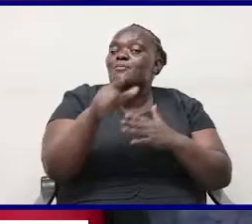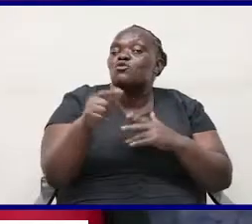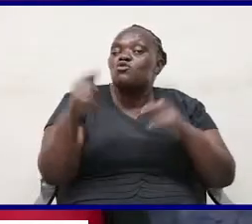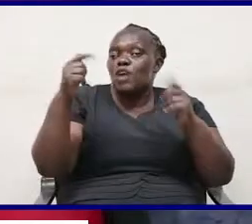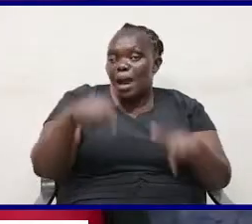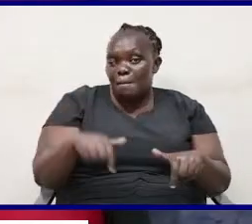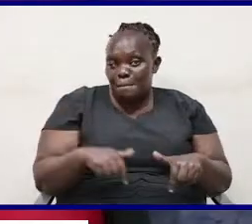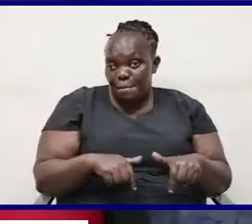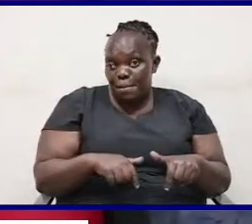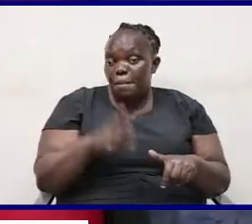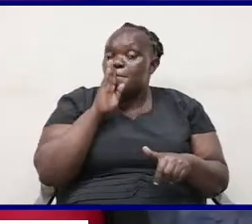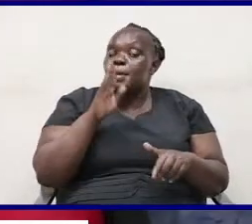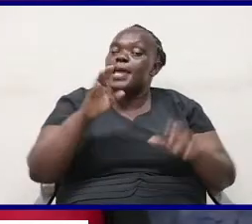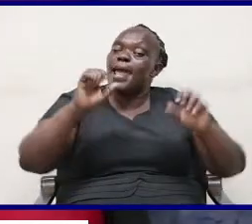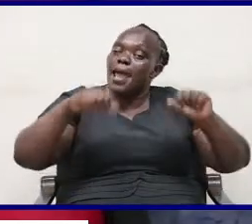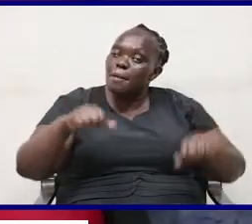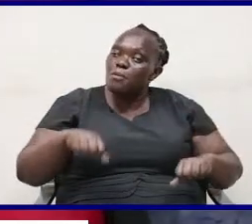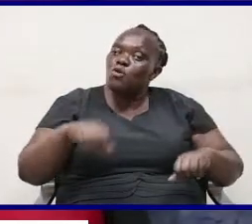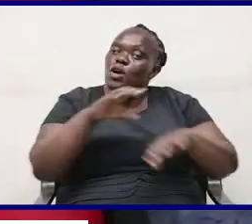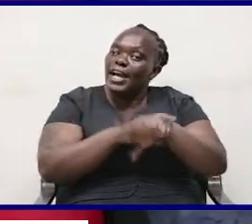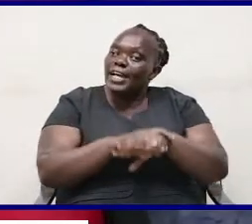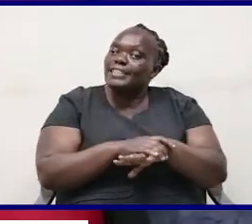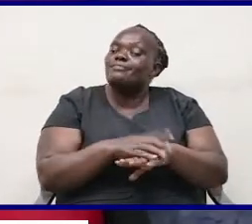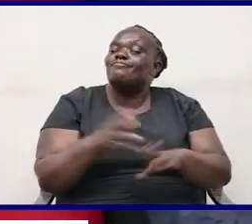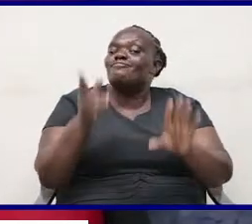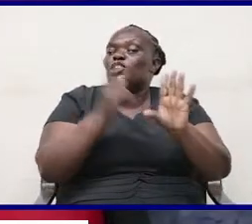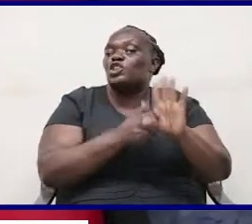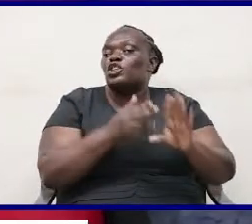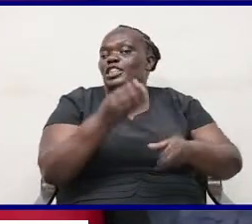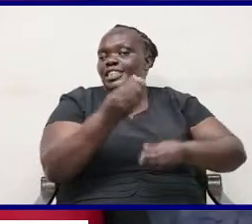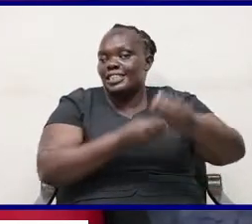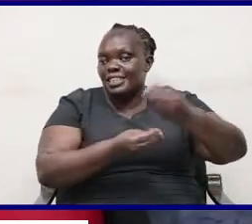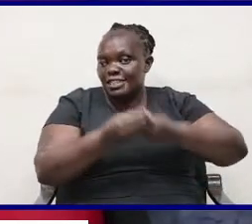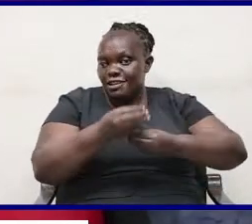come and be able to get into the trade